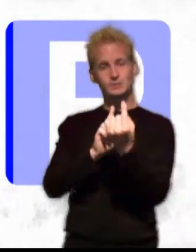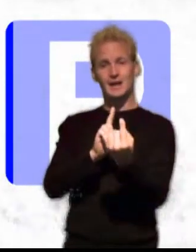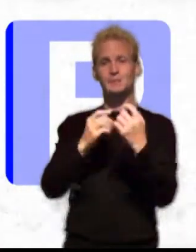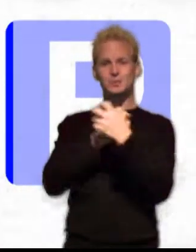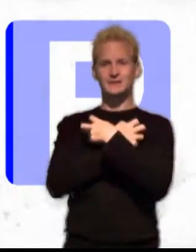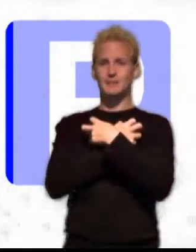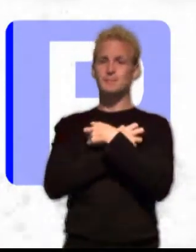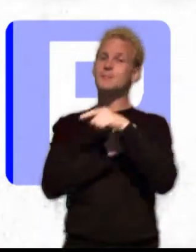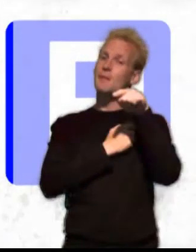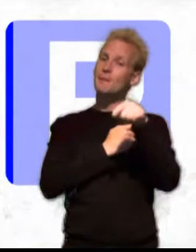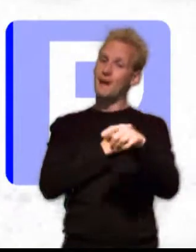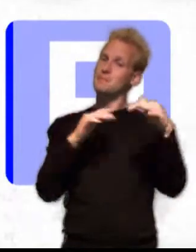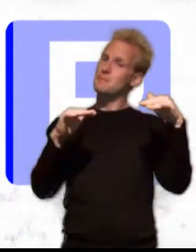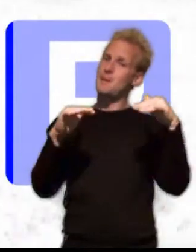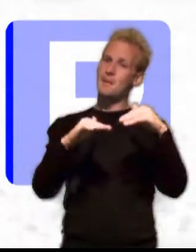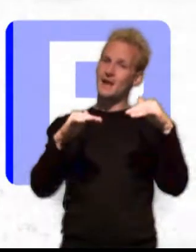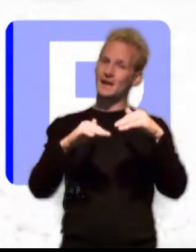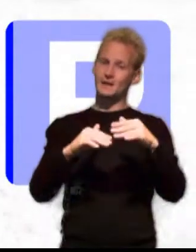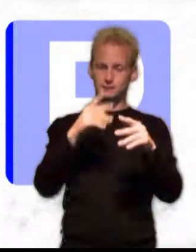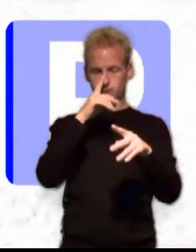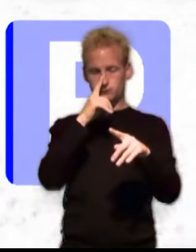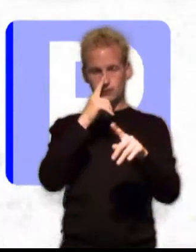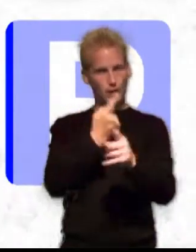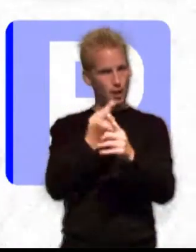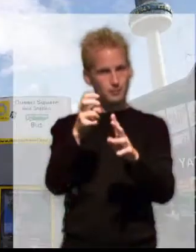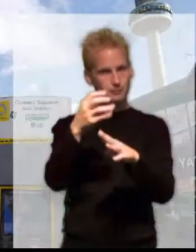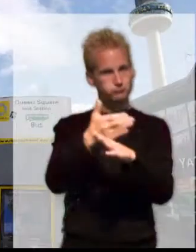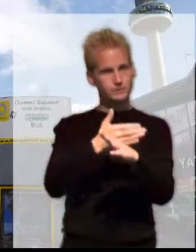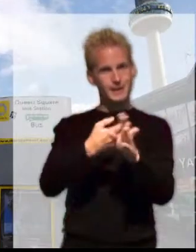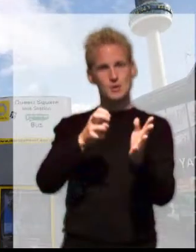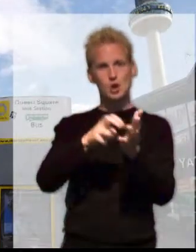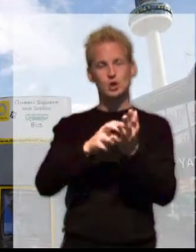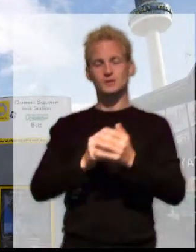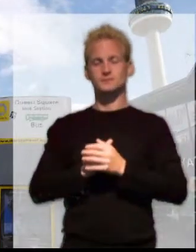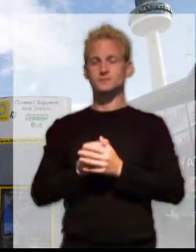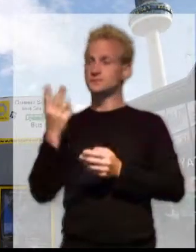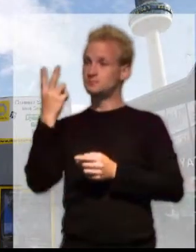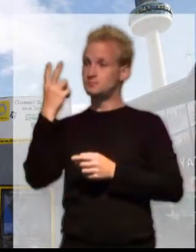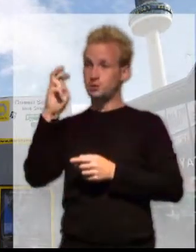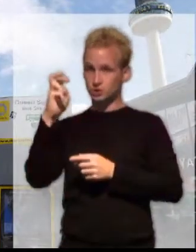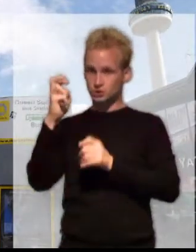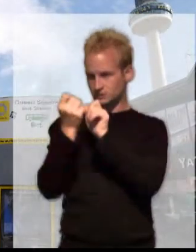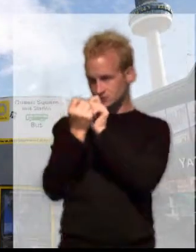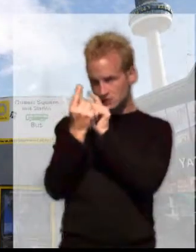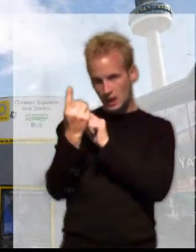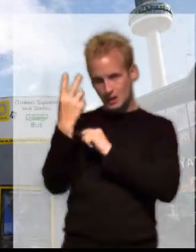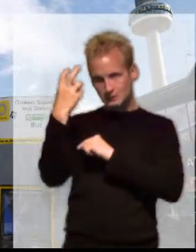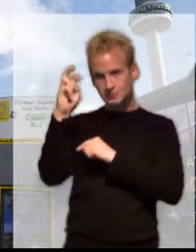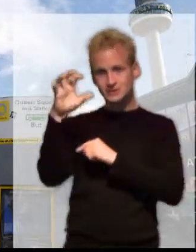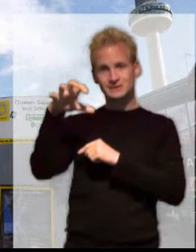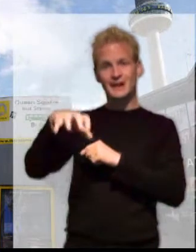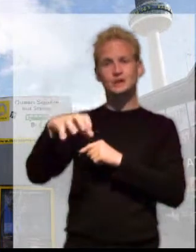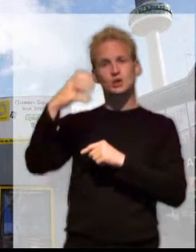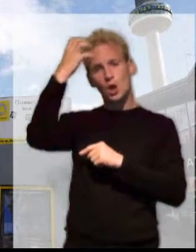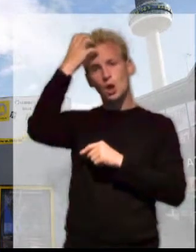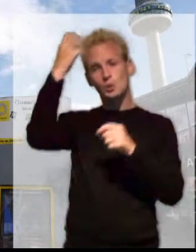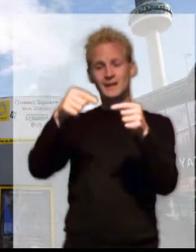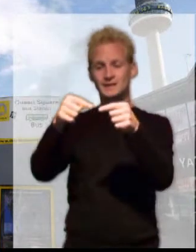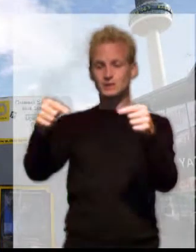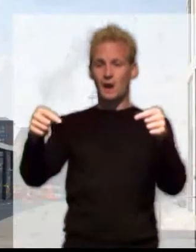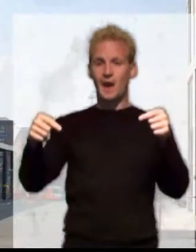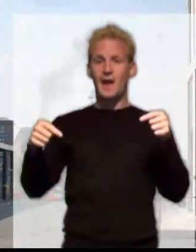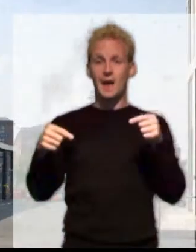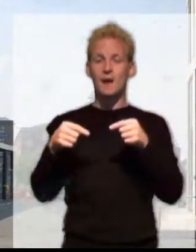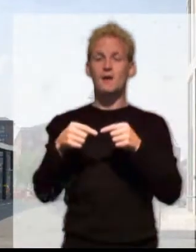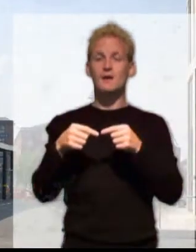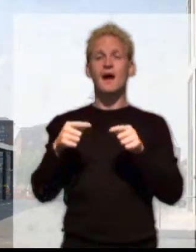These are public bays. By bus. The nearest bus stations are at Queen Square and Liverpool